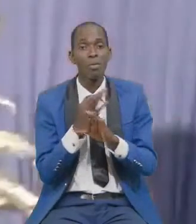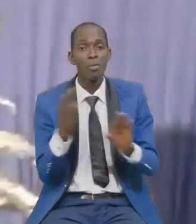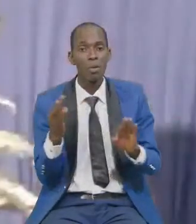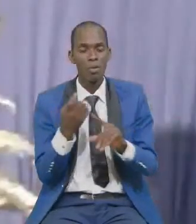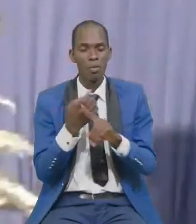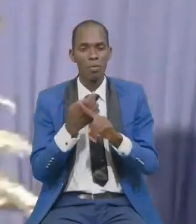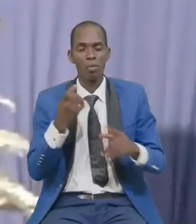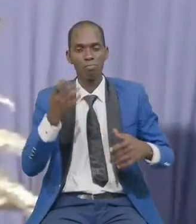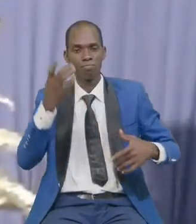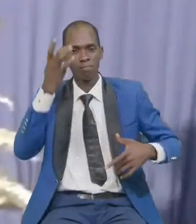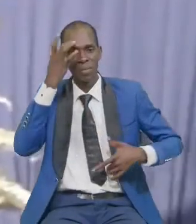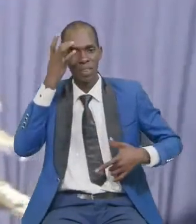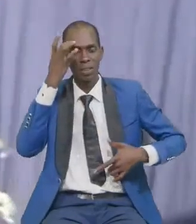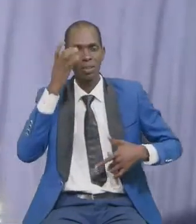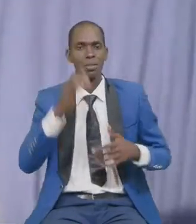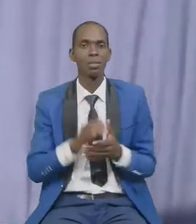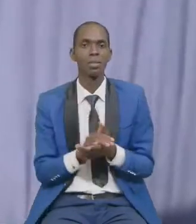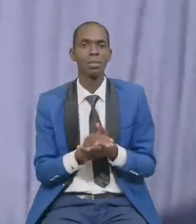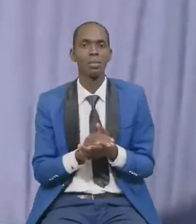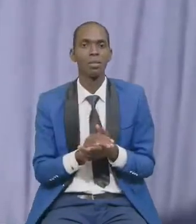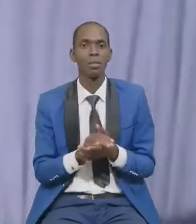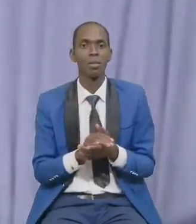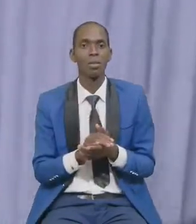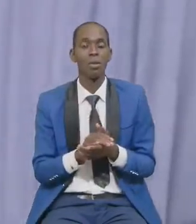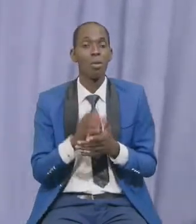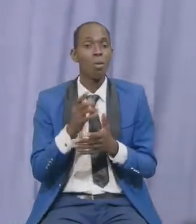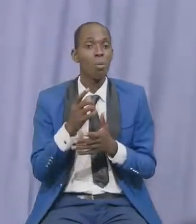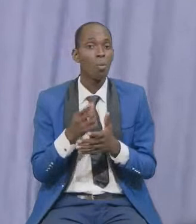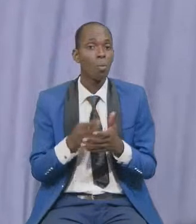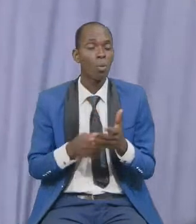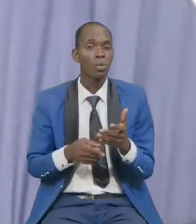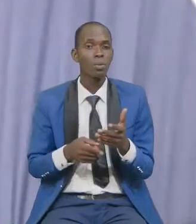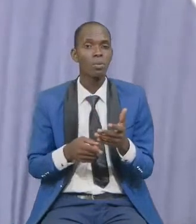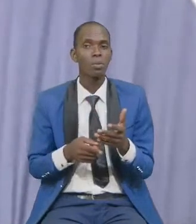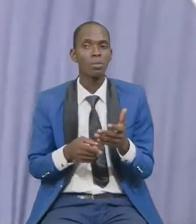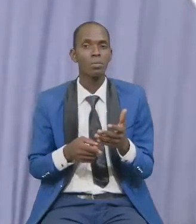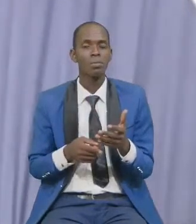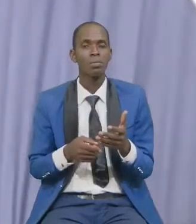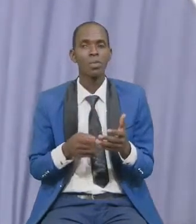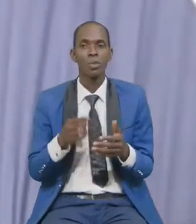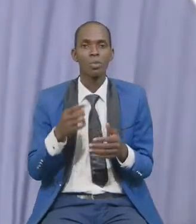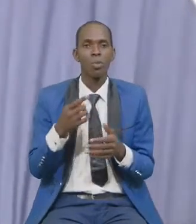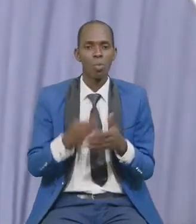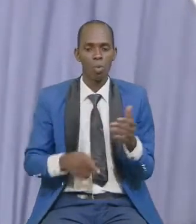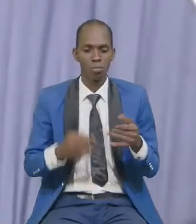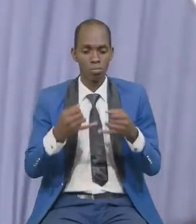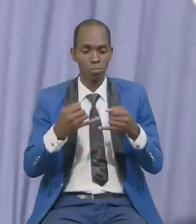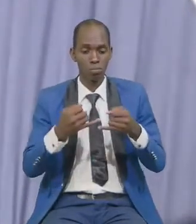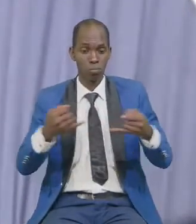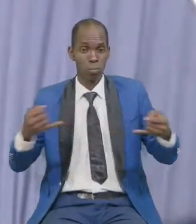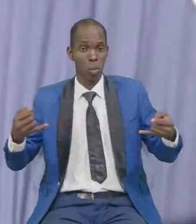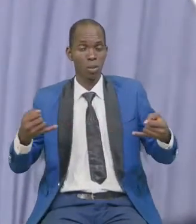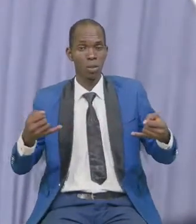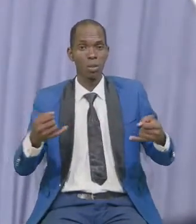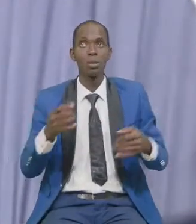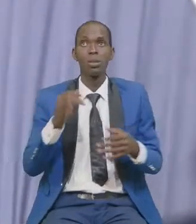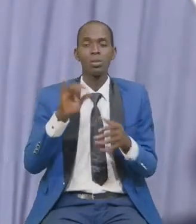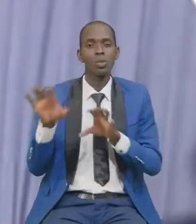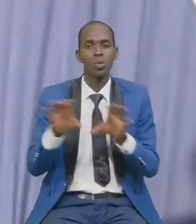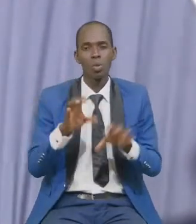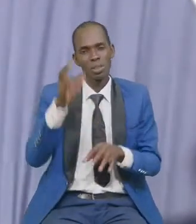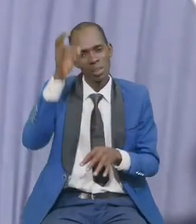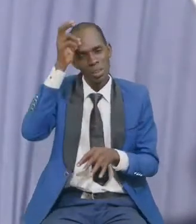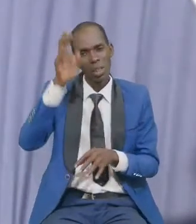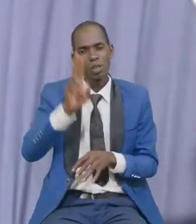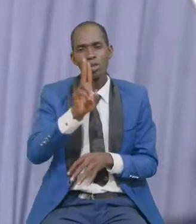from sickness. What cord does Satan use in binding somebody? It's